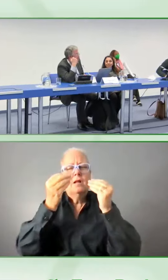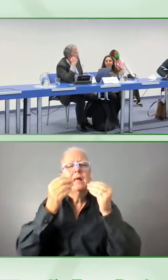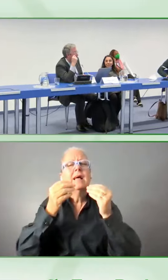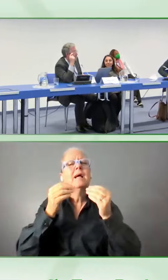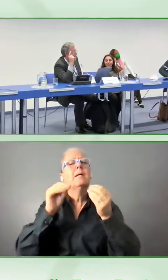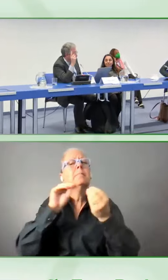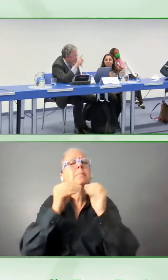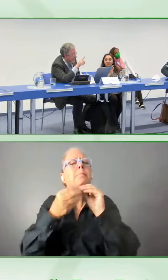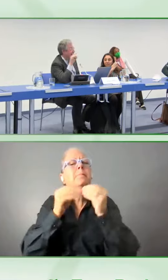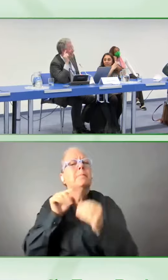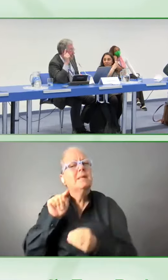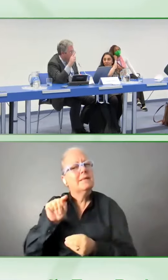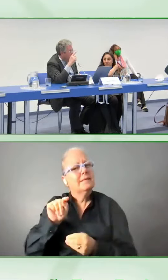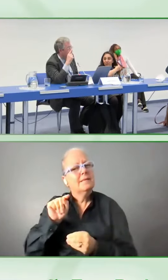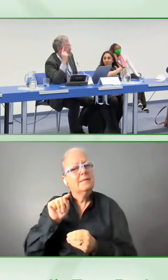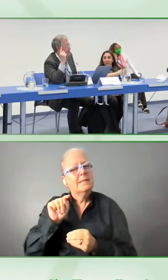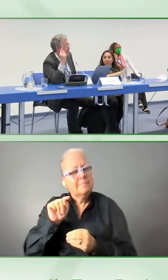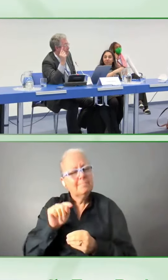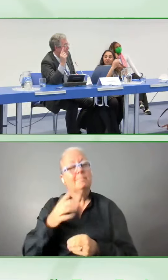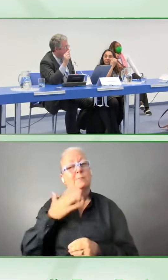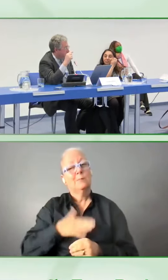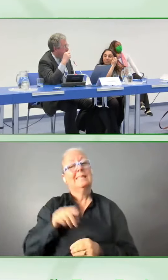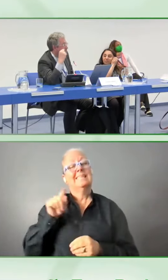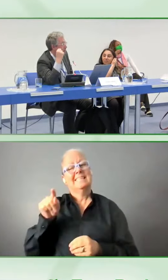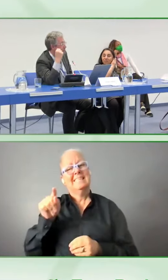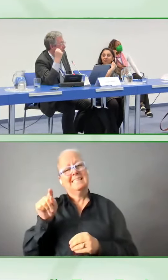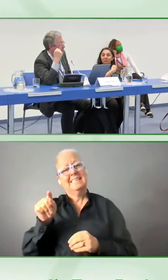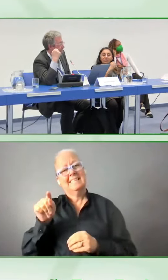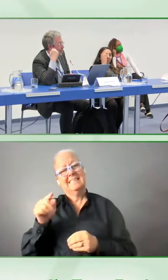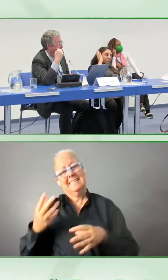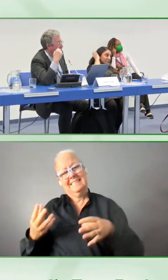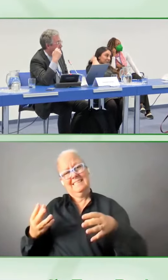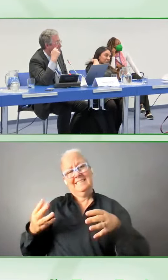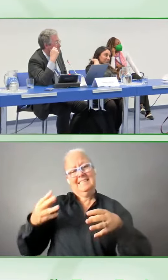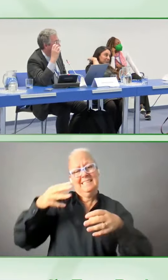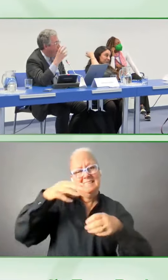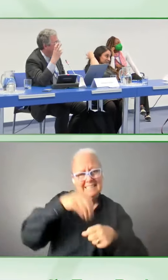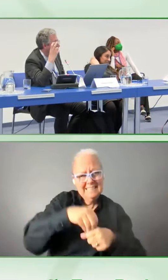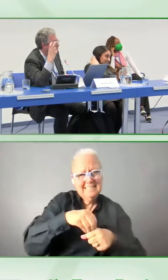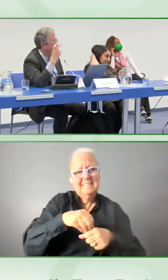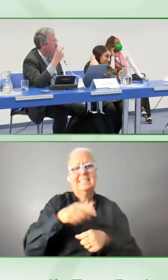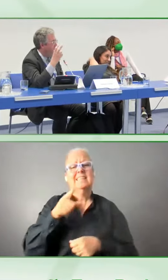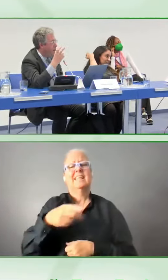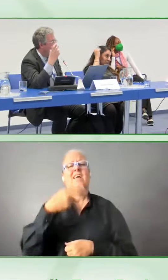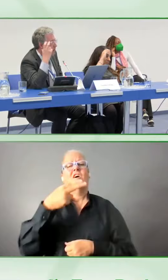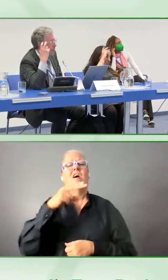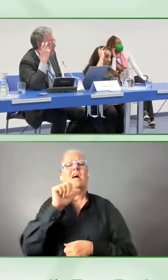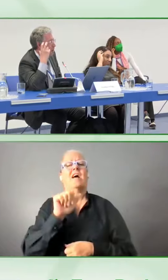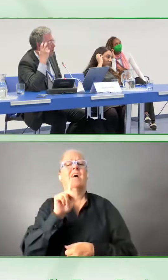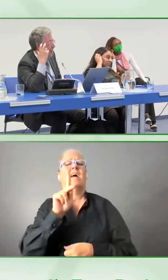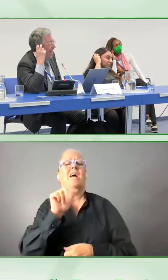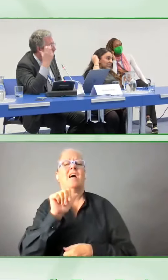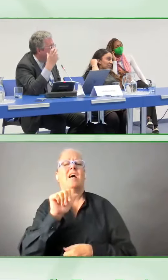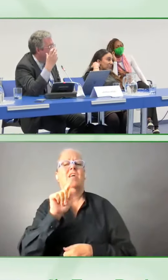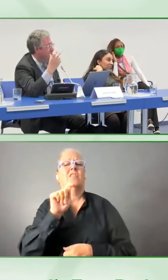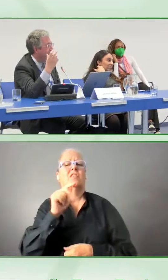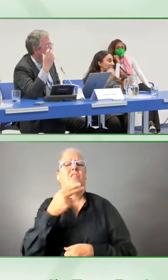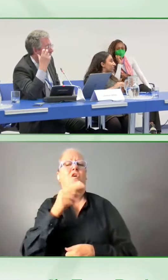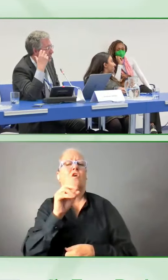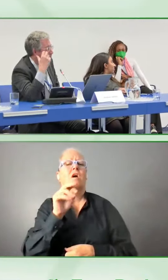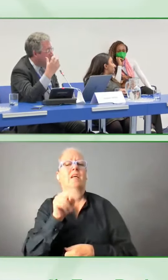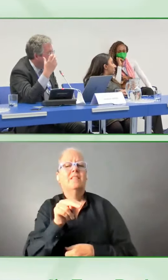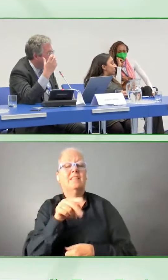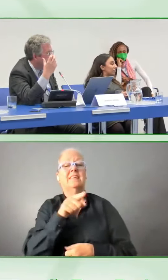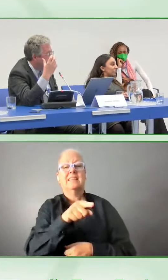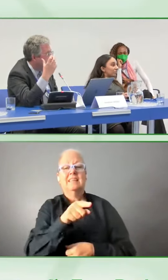including them in an inclusive hackathon, because hackathons kind of thrive on energy